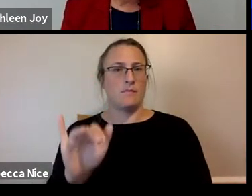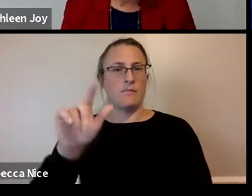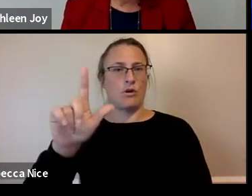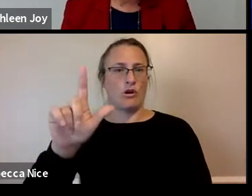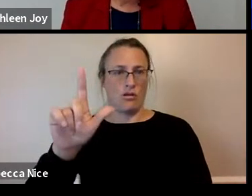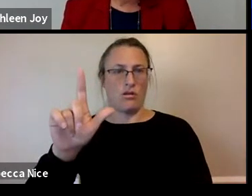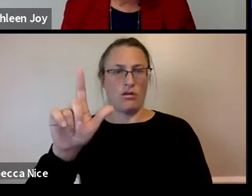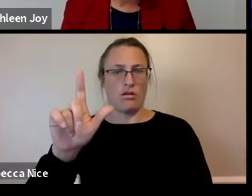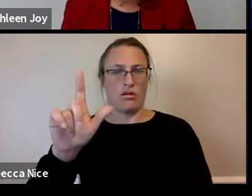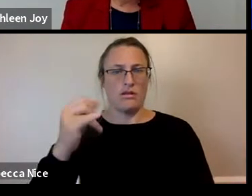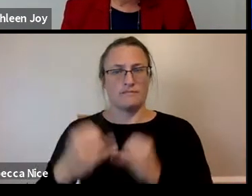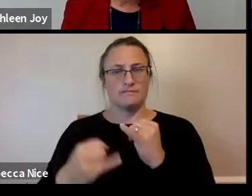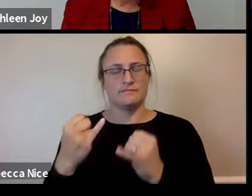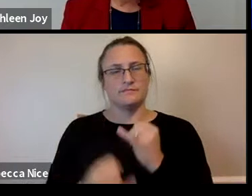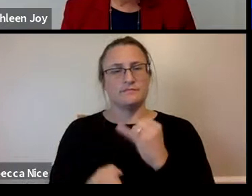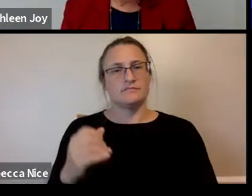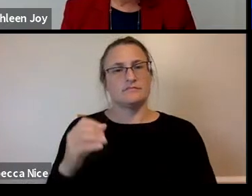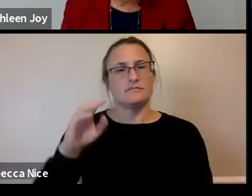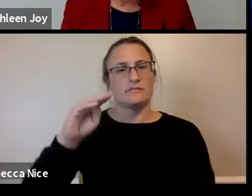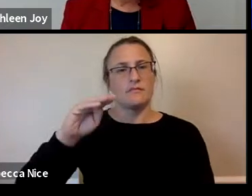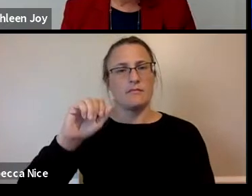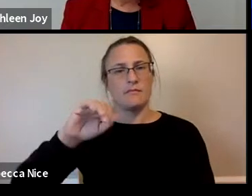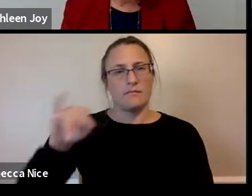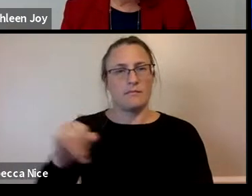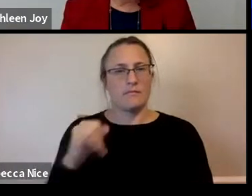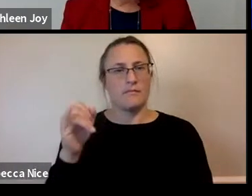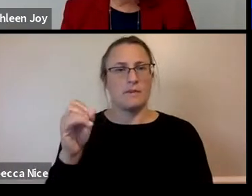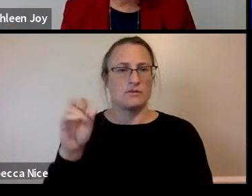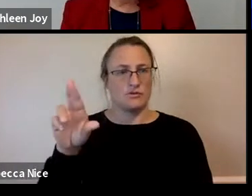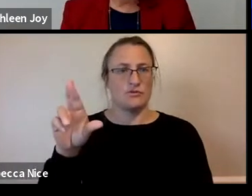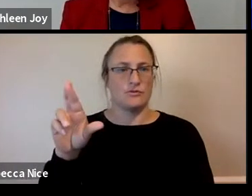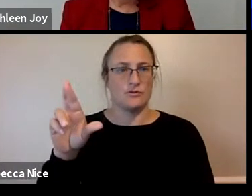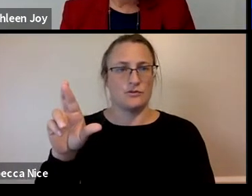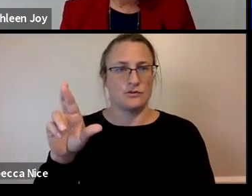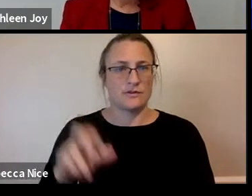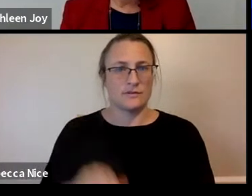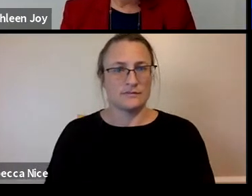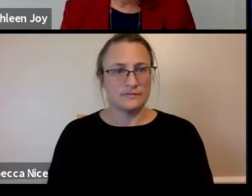Beryl, and the last name is Major.